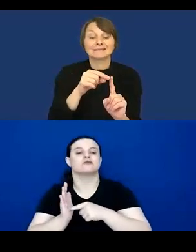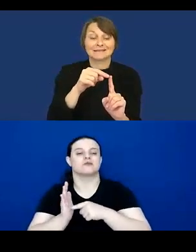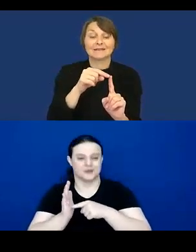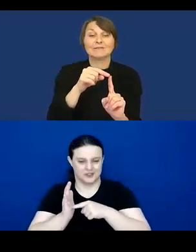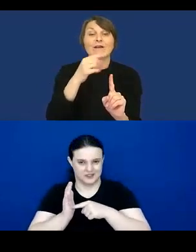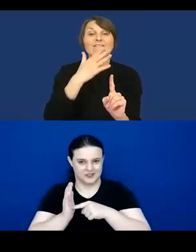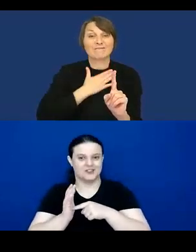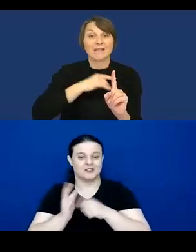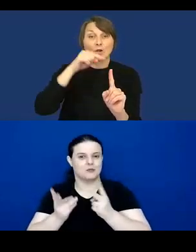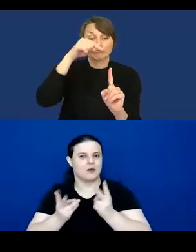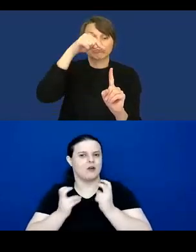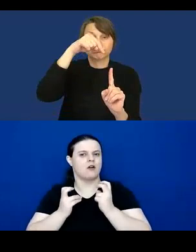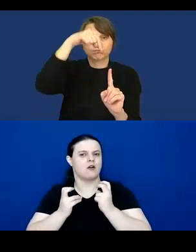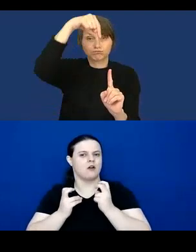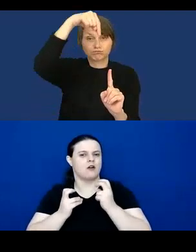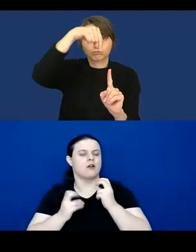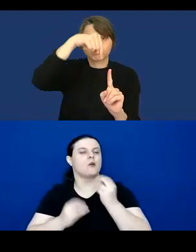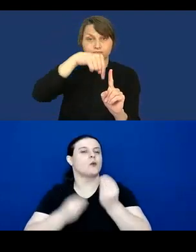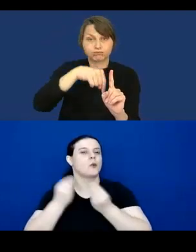is perceived as a downward movement.